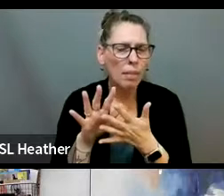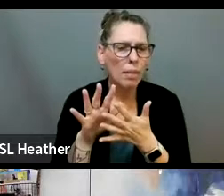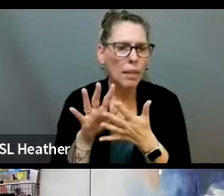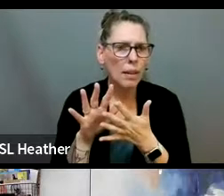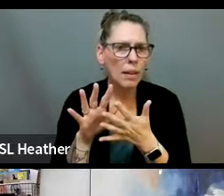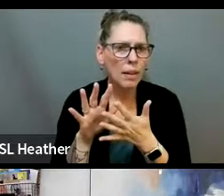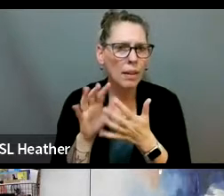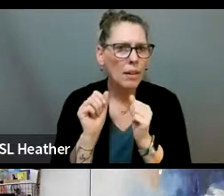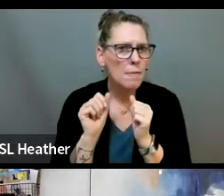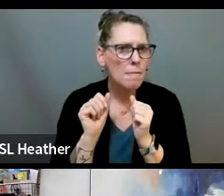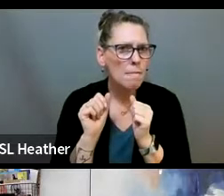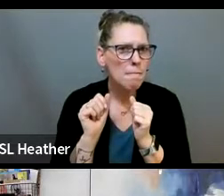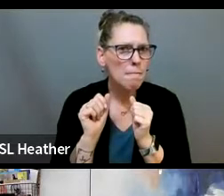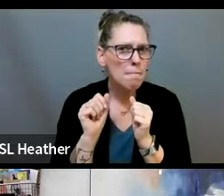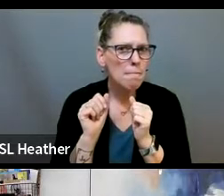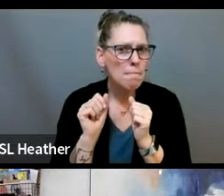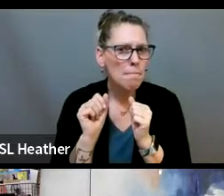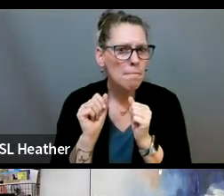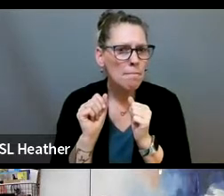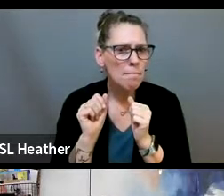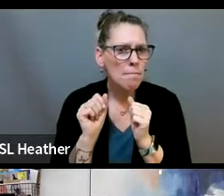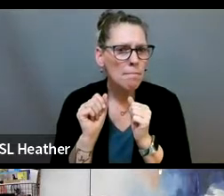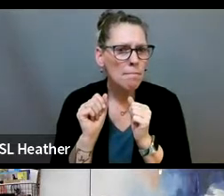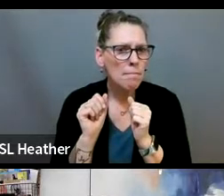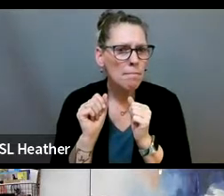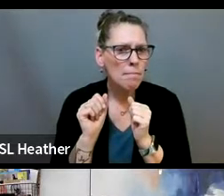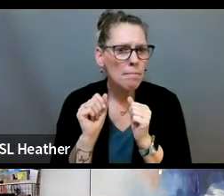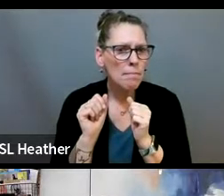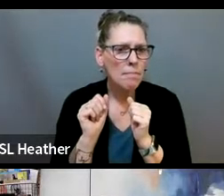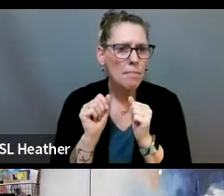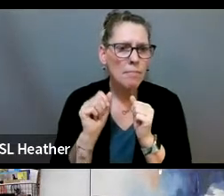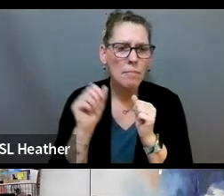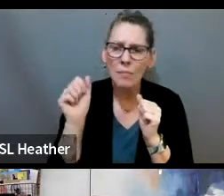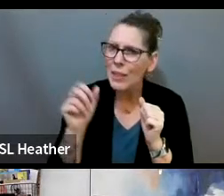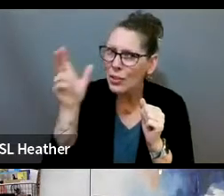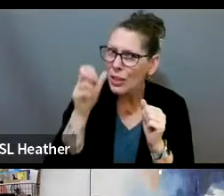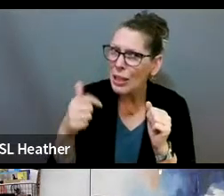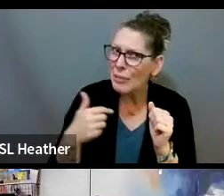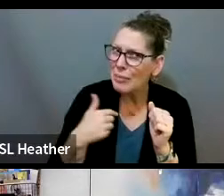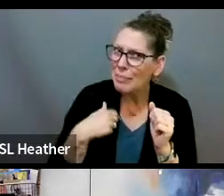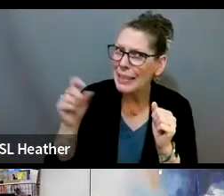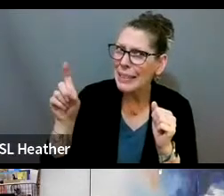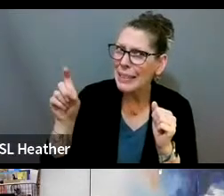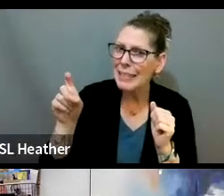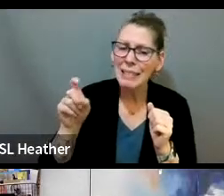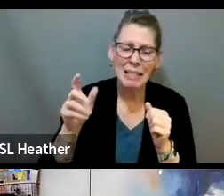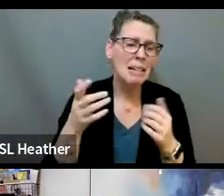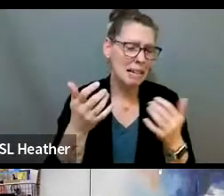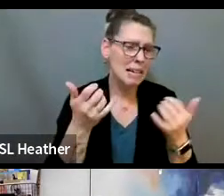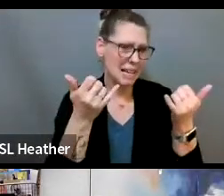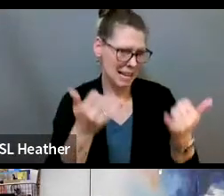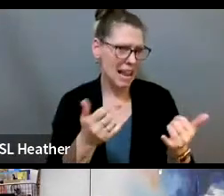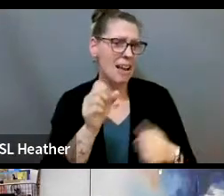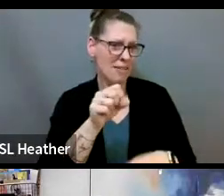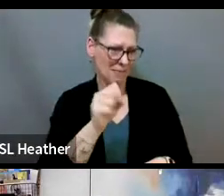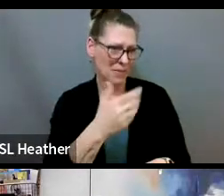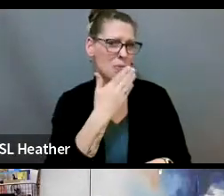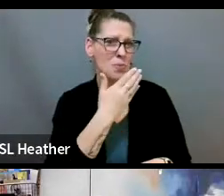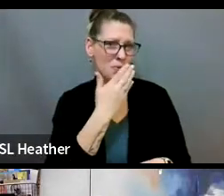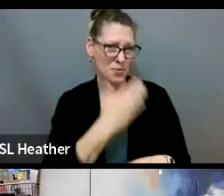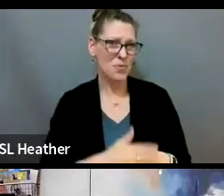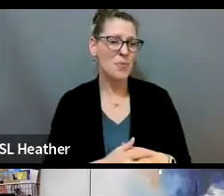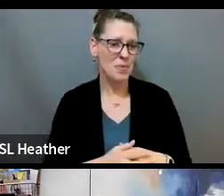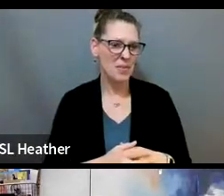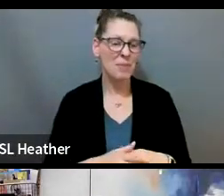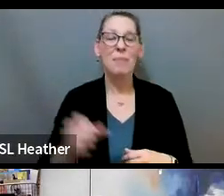It's breaking up a little bit. Can you guys hear me? Hello? now we can. Thank you.